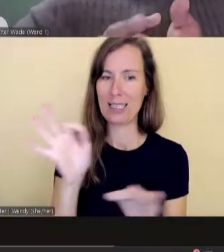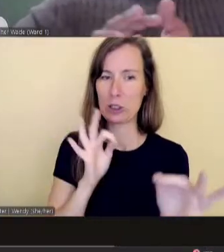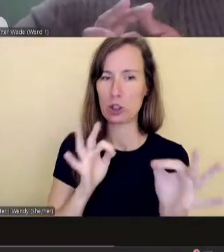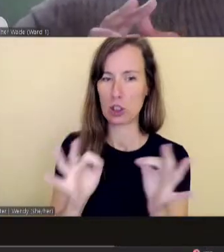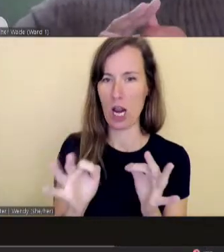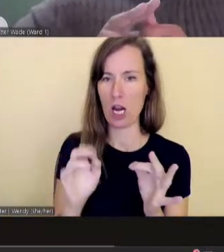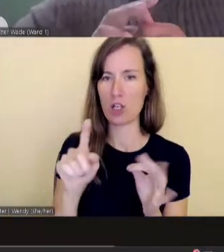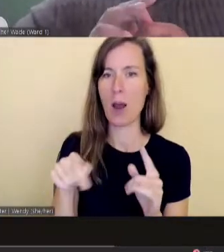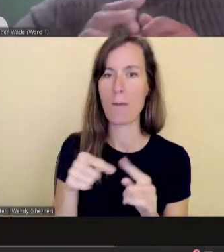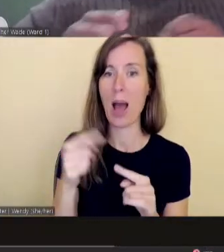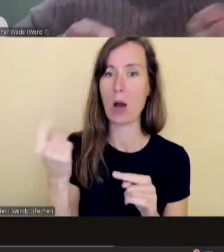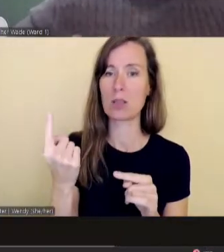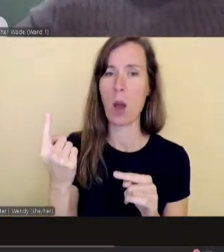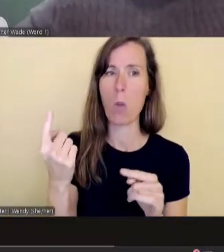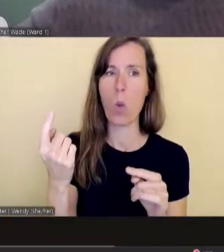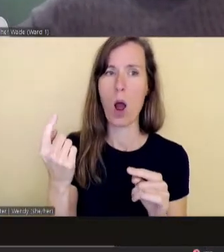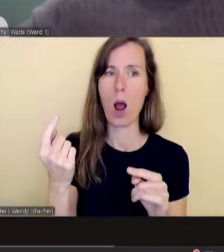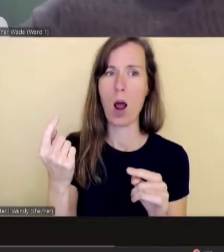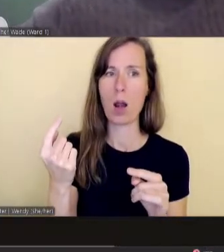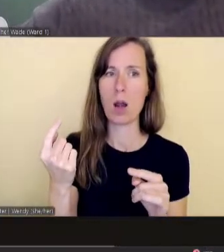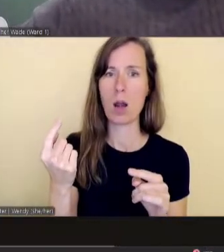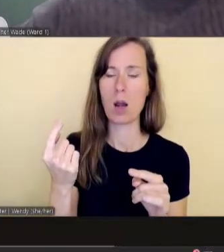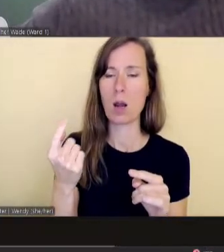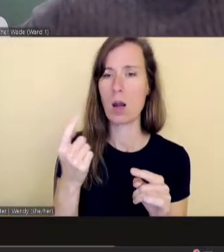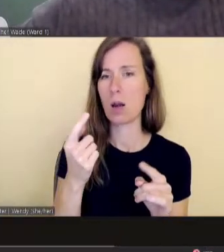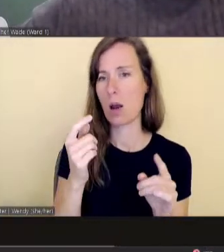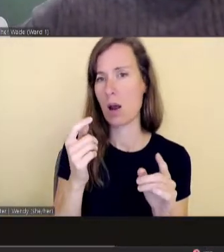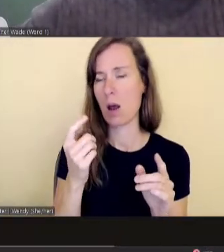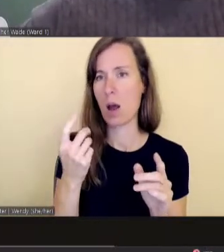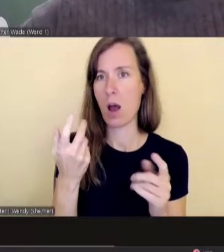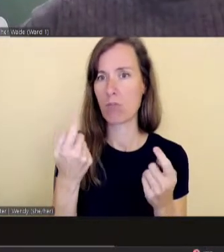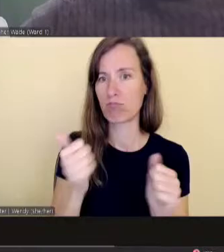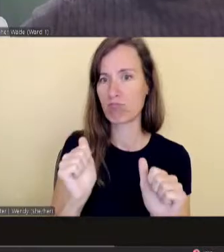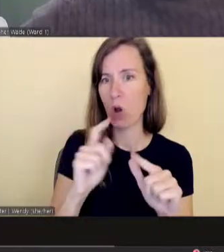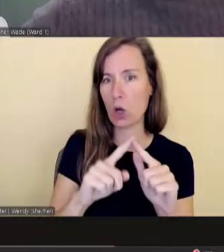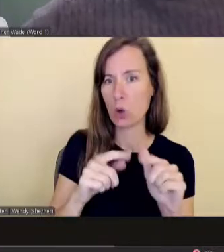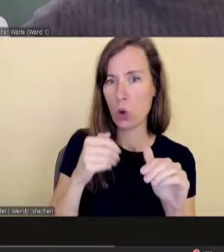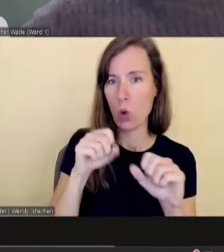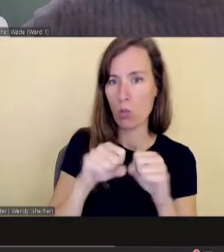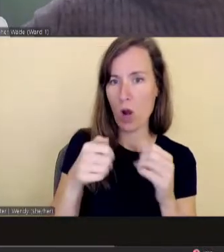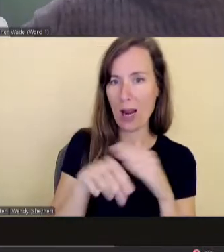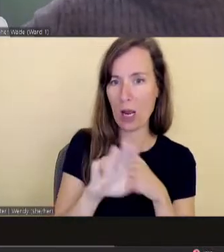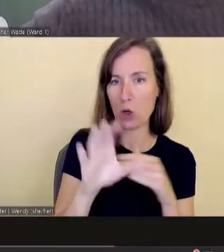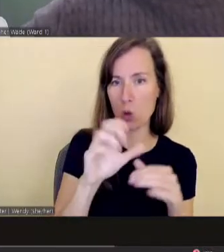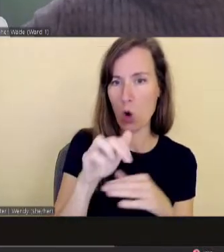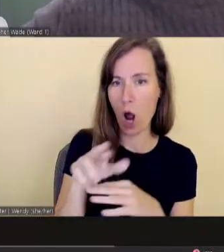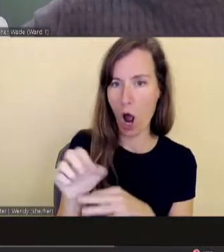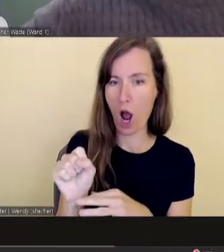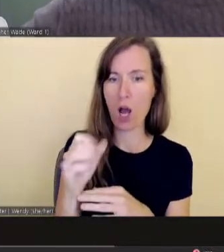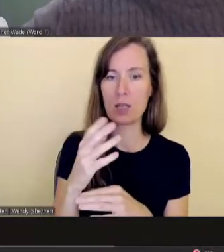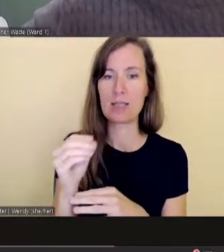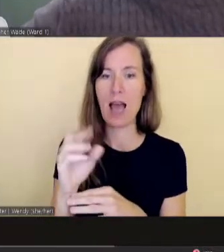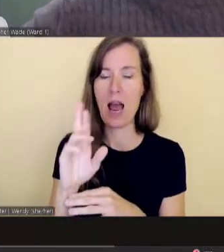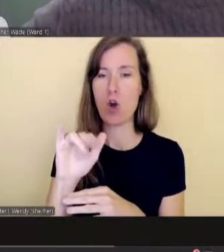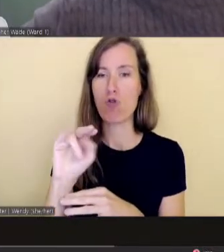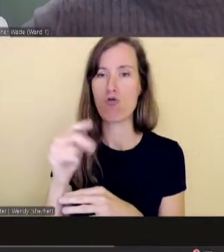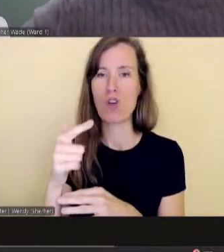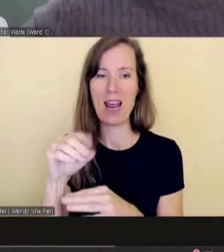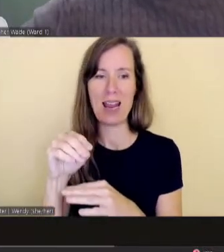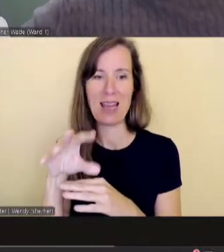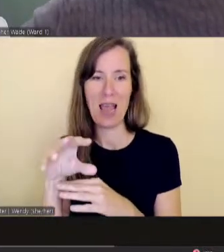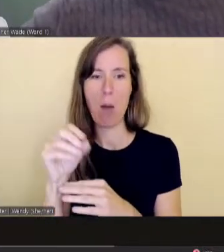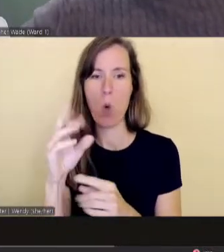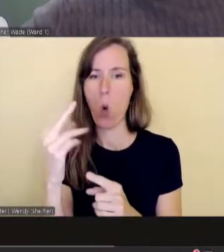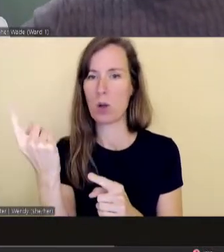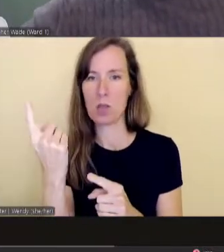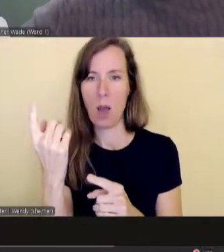attempting to break into cars, and there was Ring camera or something footage captured. What is the standard practice